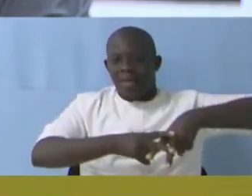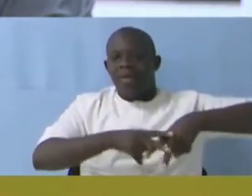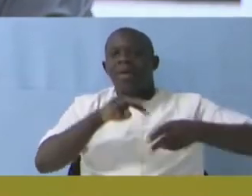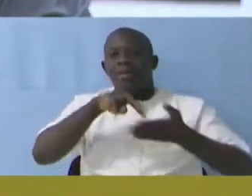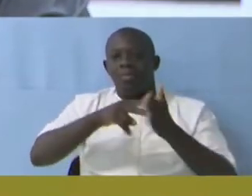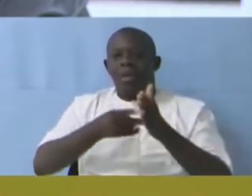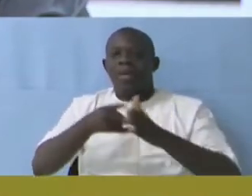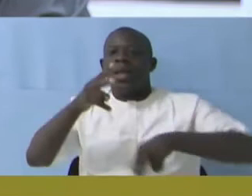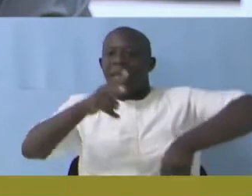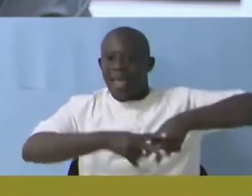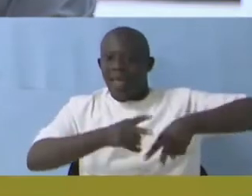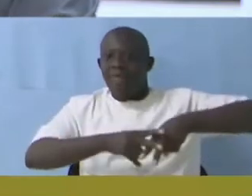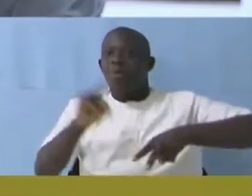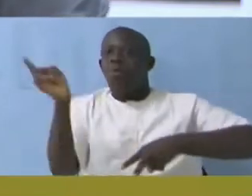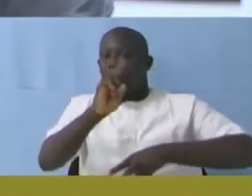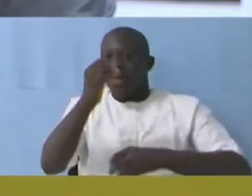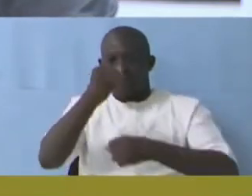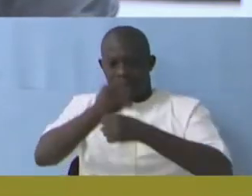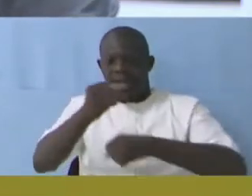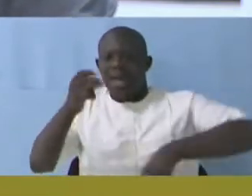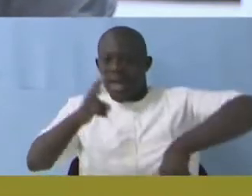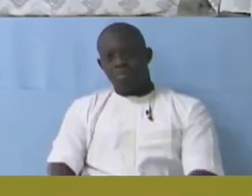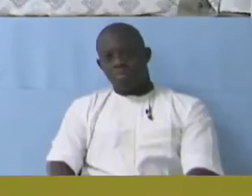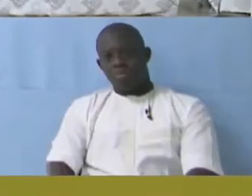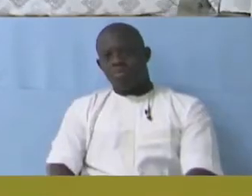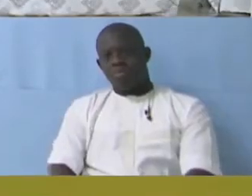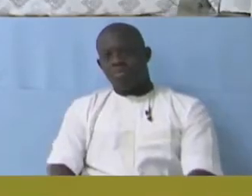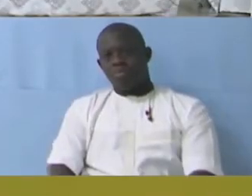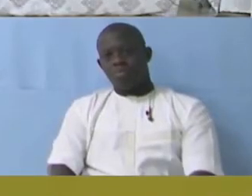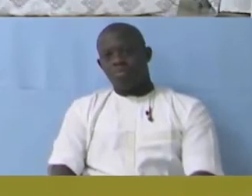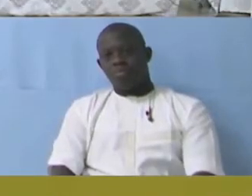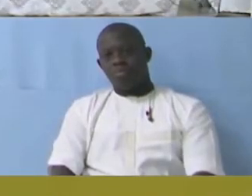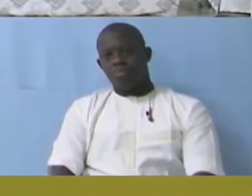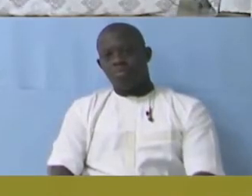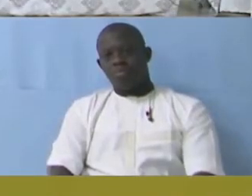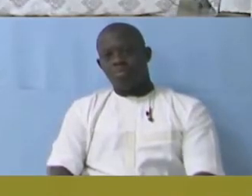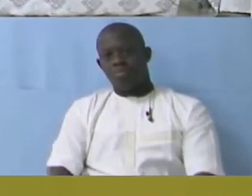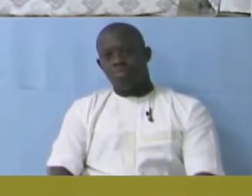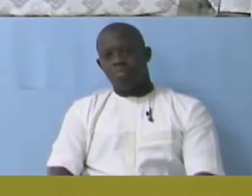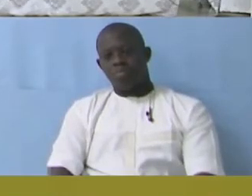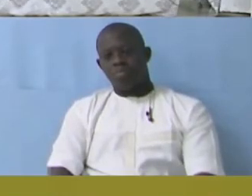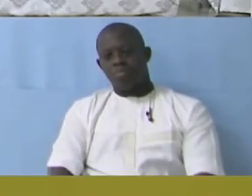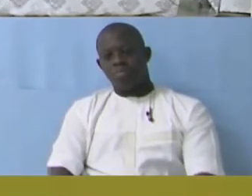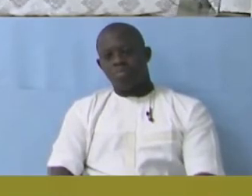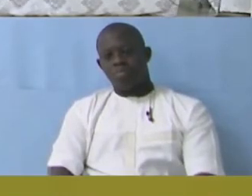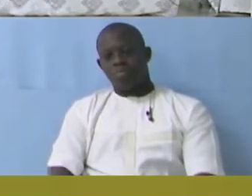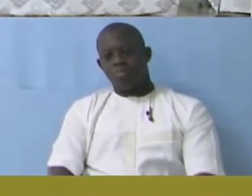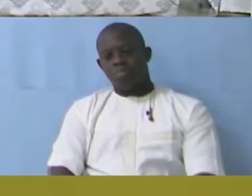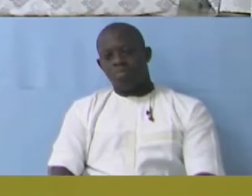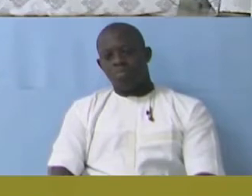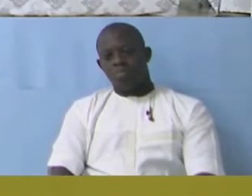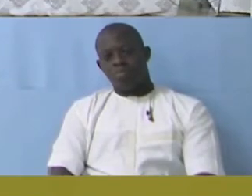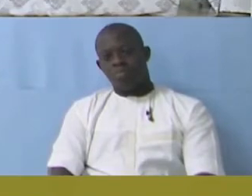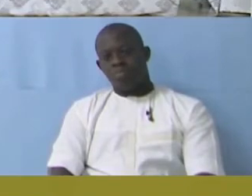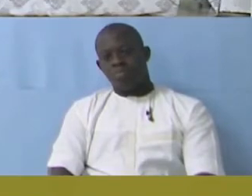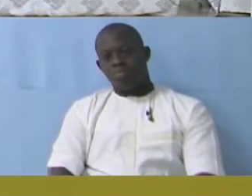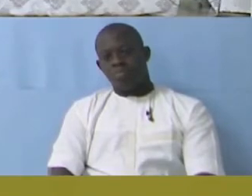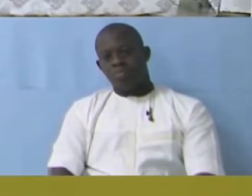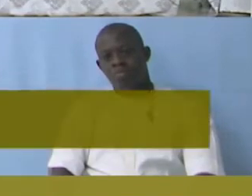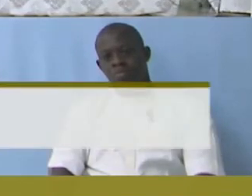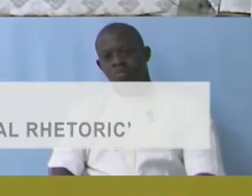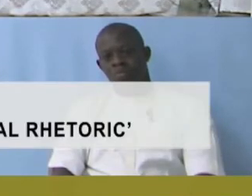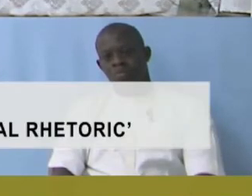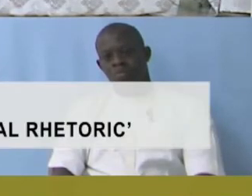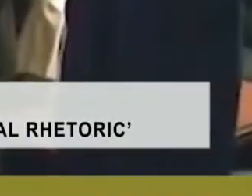in collaboration with the Gambia government. Testifying before commissioners on Wednesday, Dr. J said